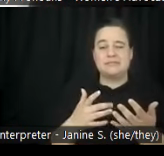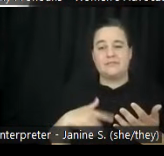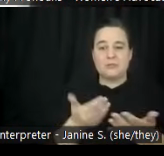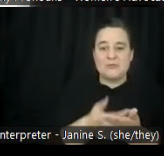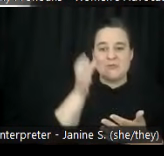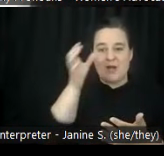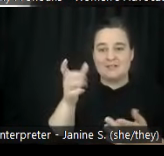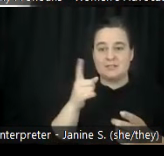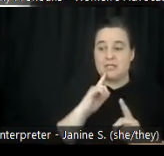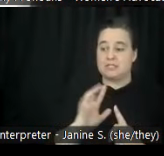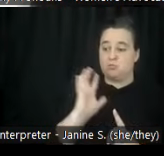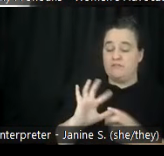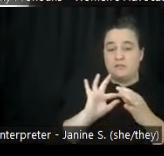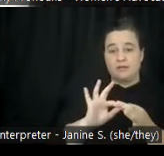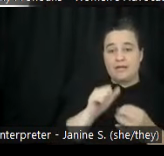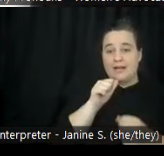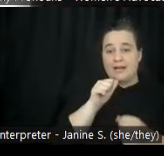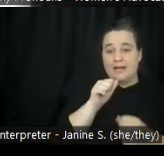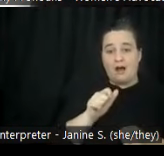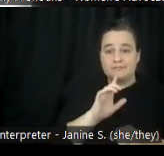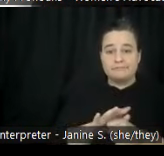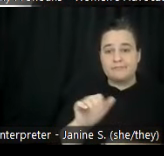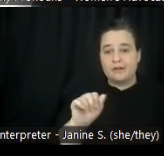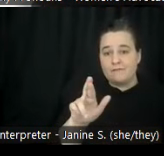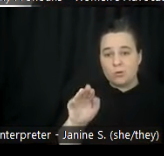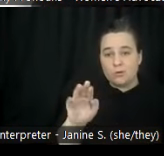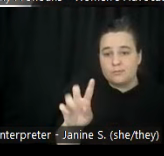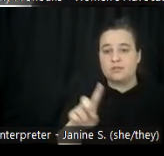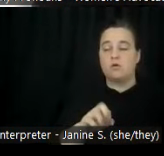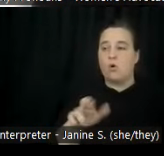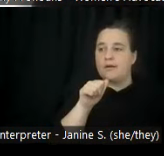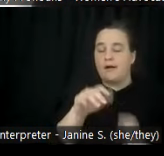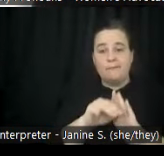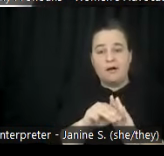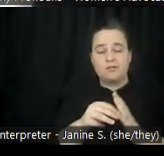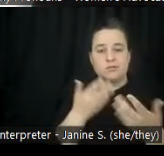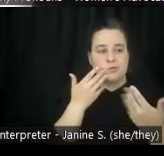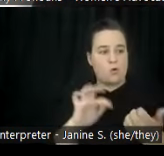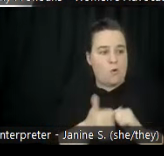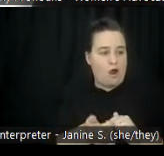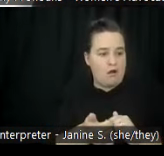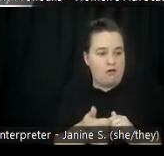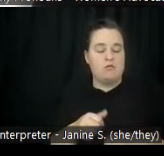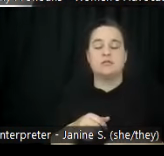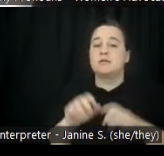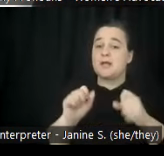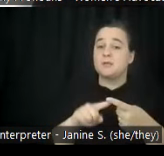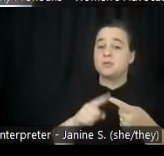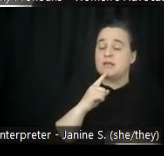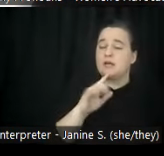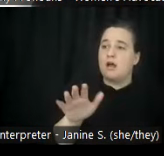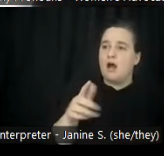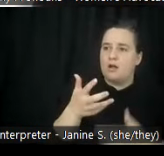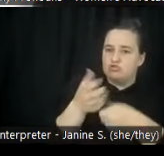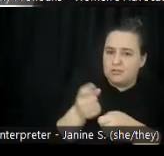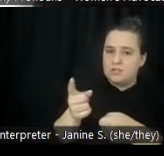weren't affirmed in your past relationship or that hasn't been modeled for you. And so being able to say things like, I trust you to